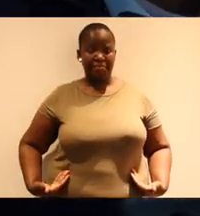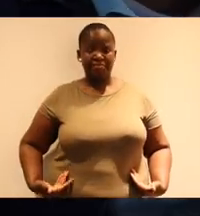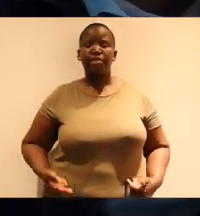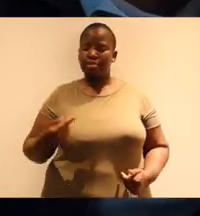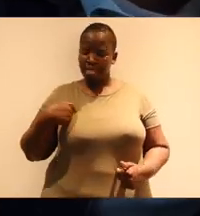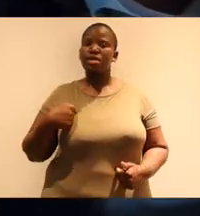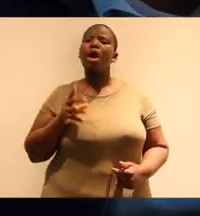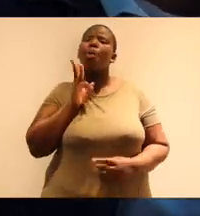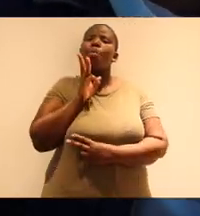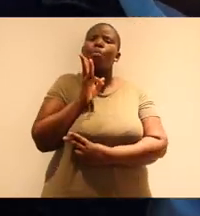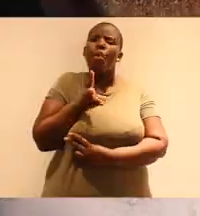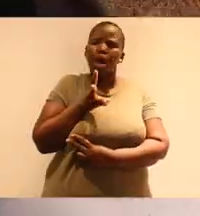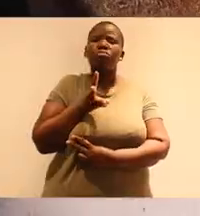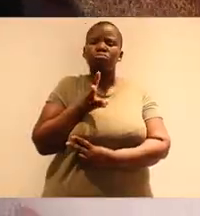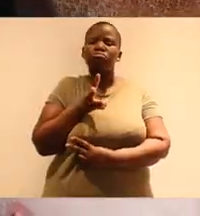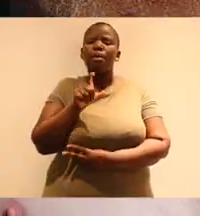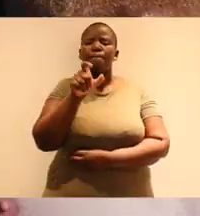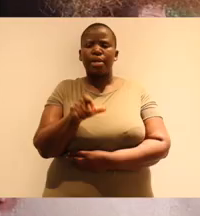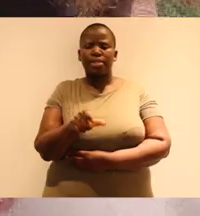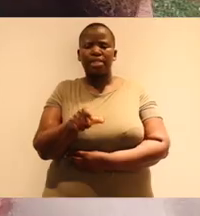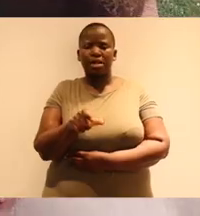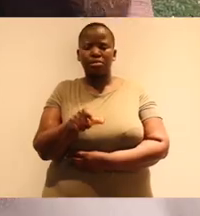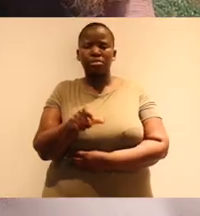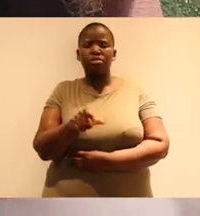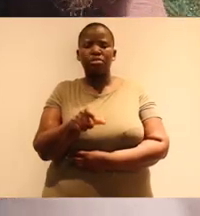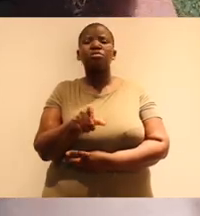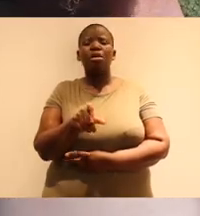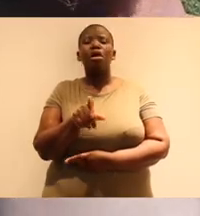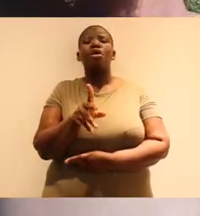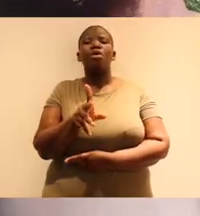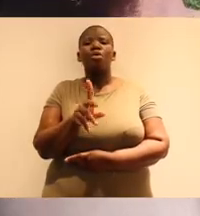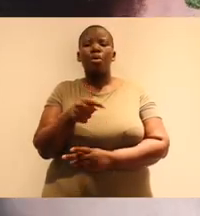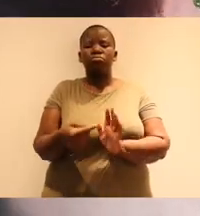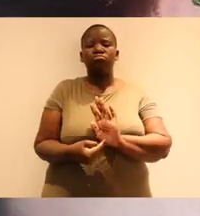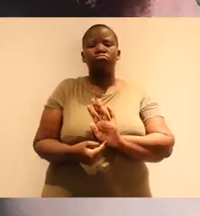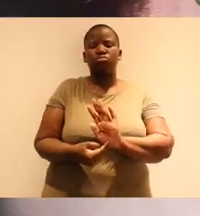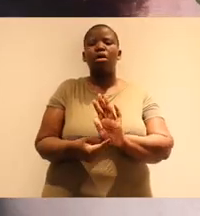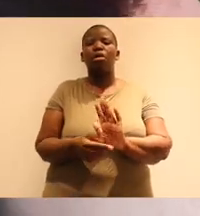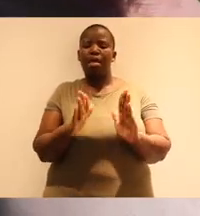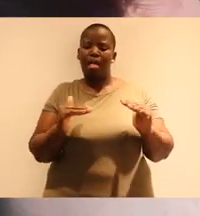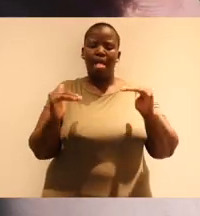be the person that's going to be survive with equity.